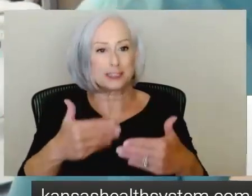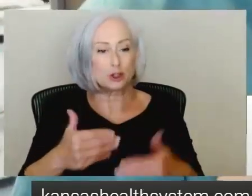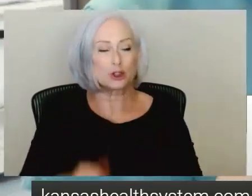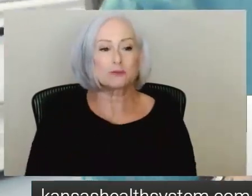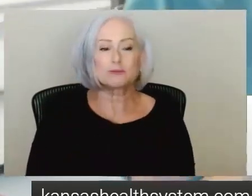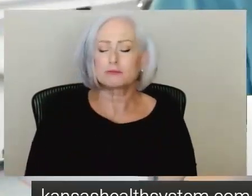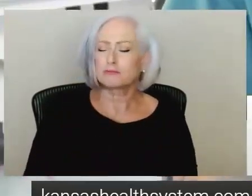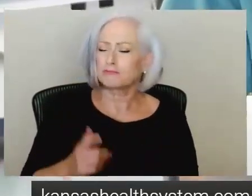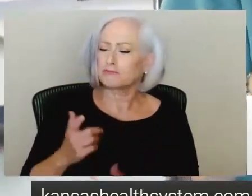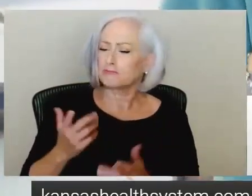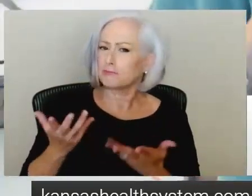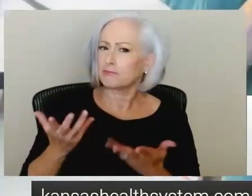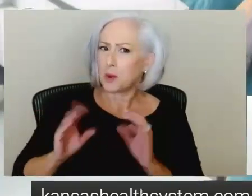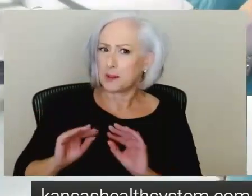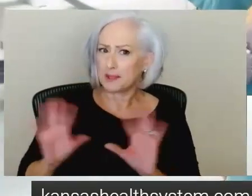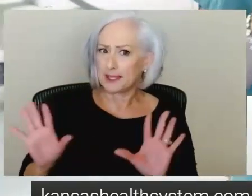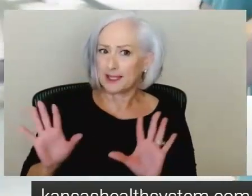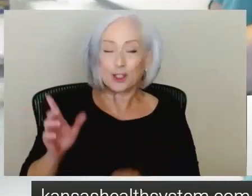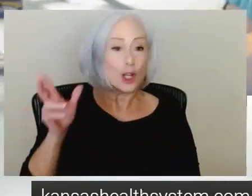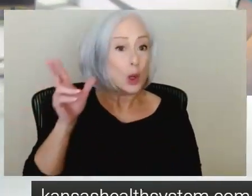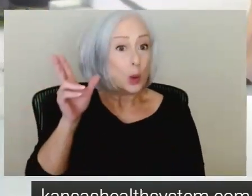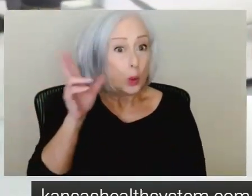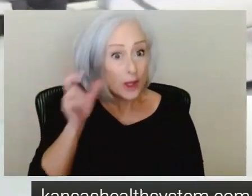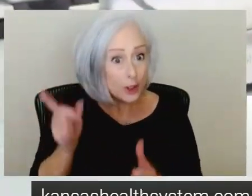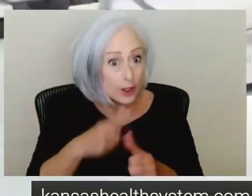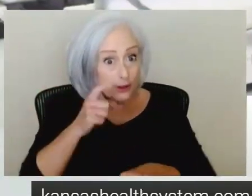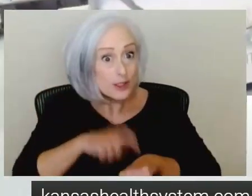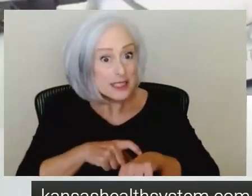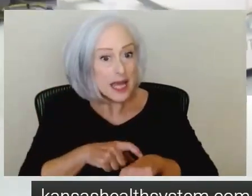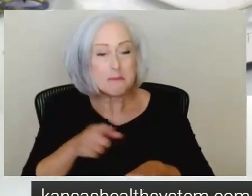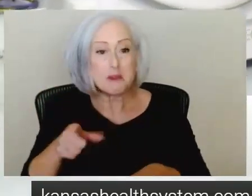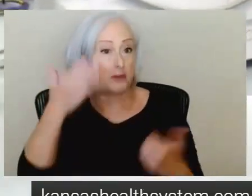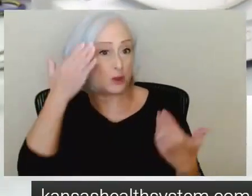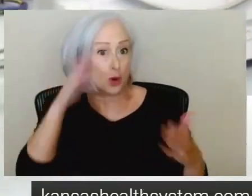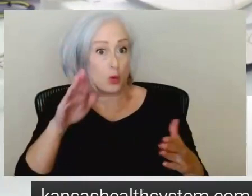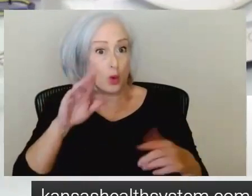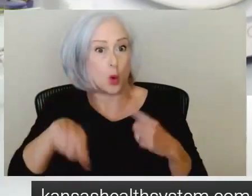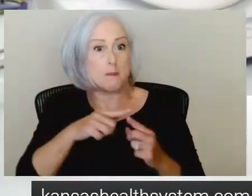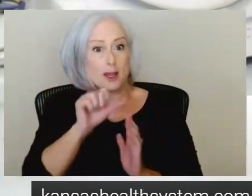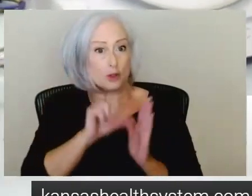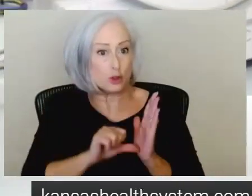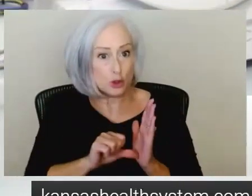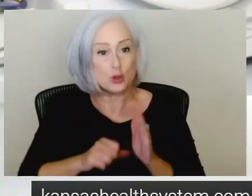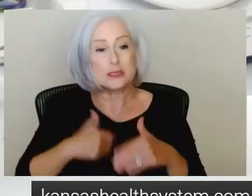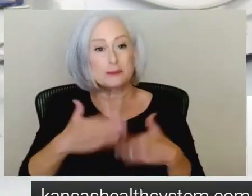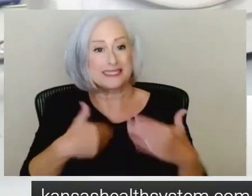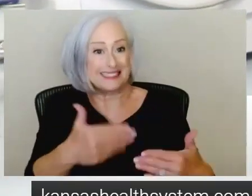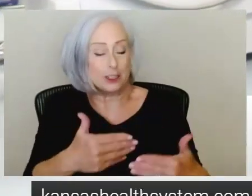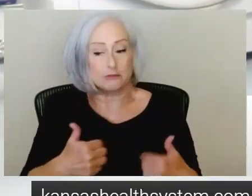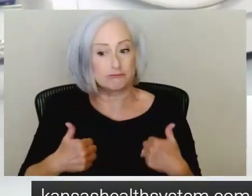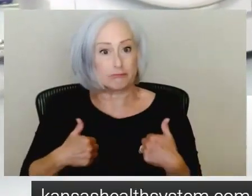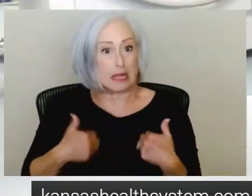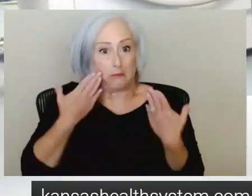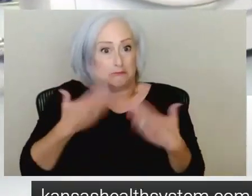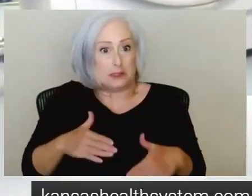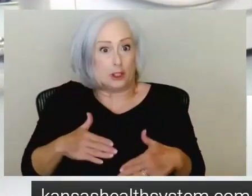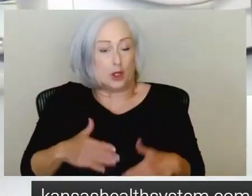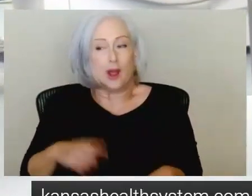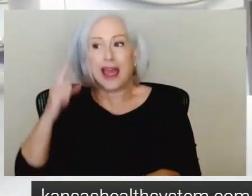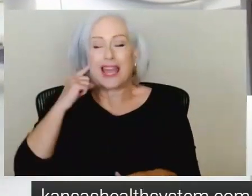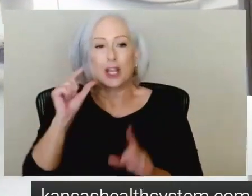clear because when you first hear this, if you don't know a lot about surgeries and procedures, which I certainly didn't, I hear the word surgery and